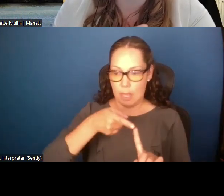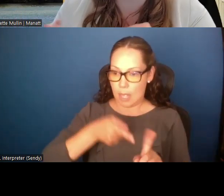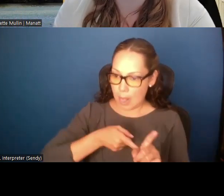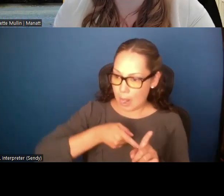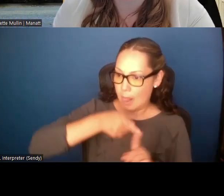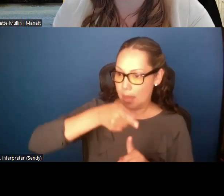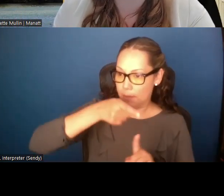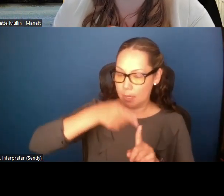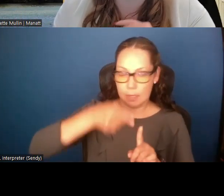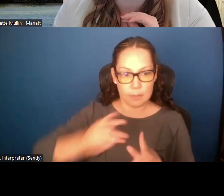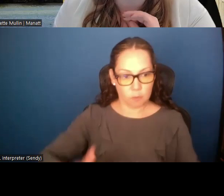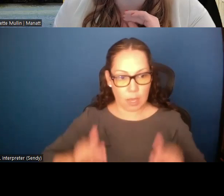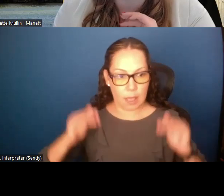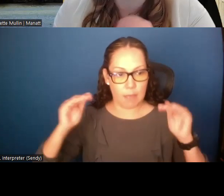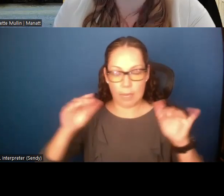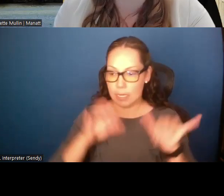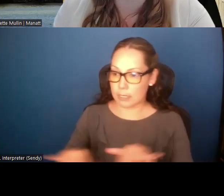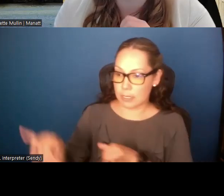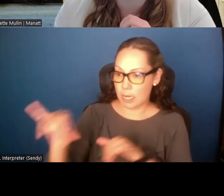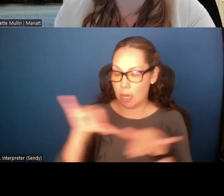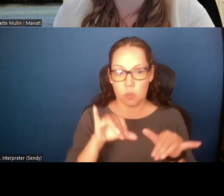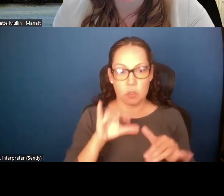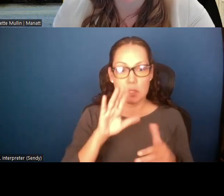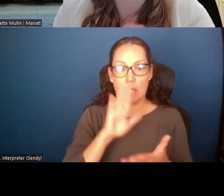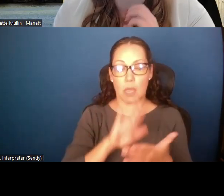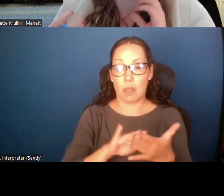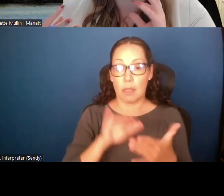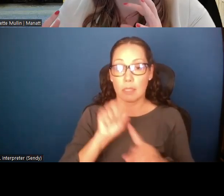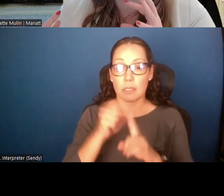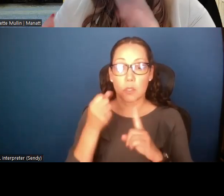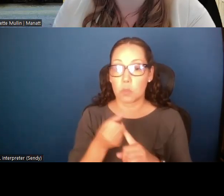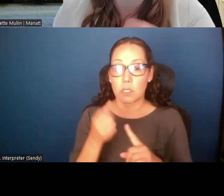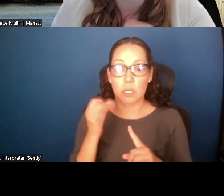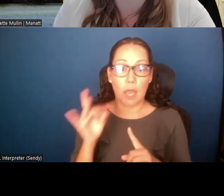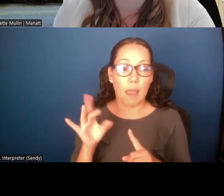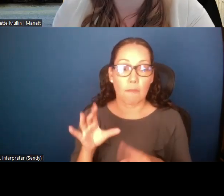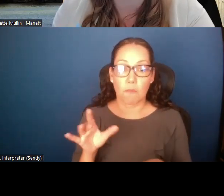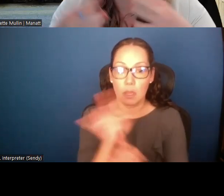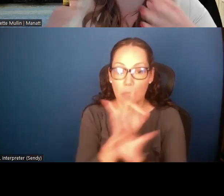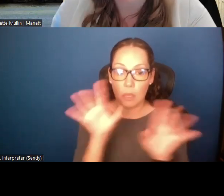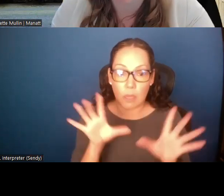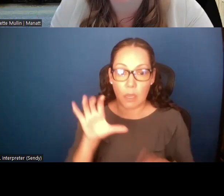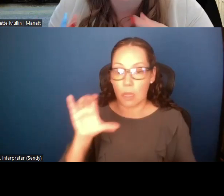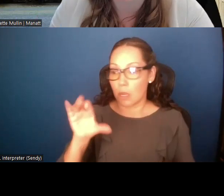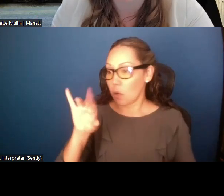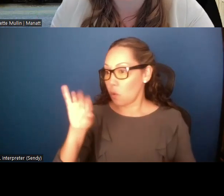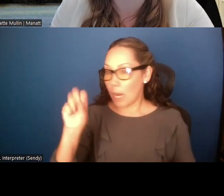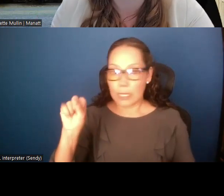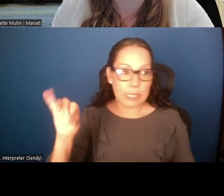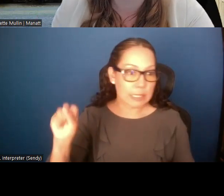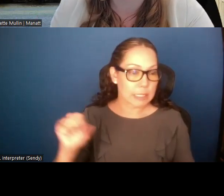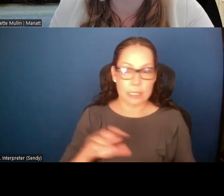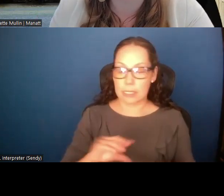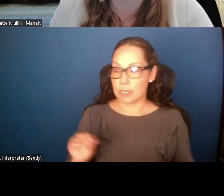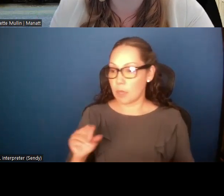elevated standards in a situation of crisis, and we can talk about the language of it, whether it's compassionate care or a different